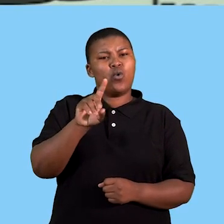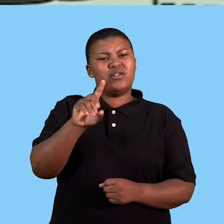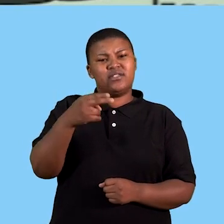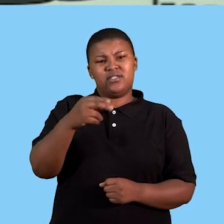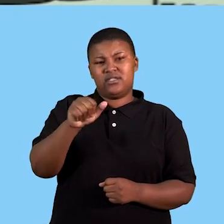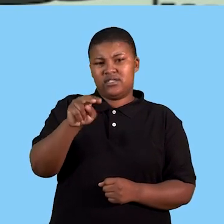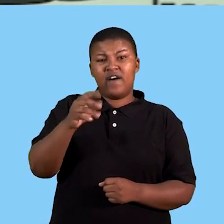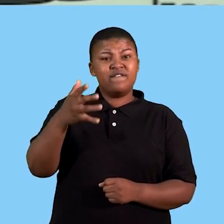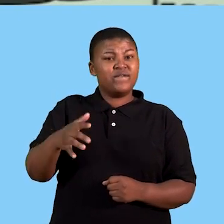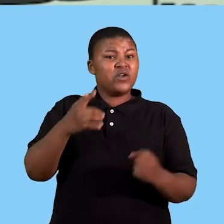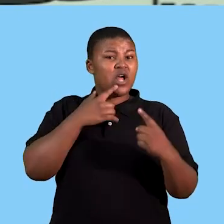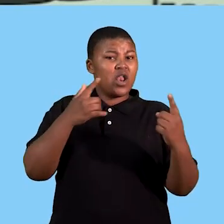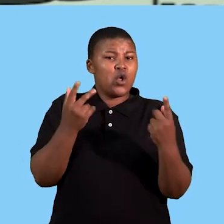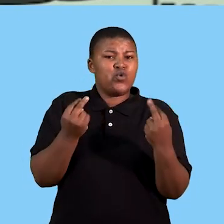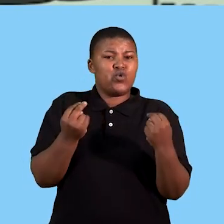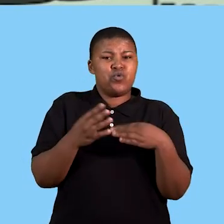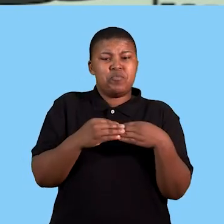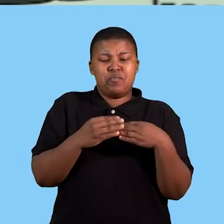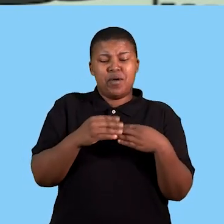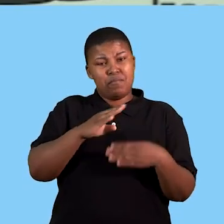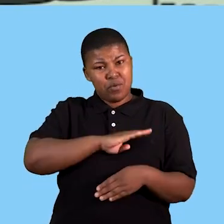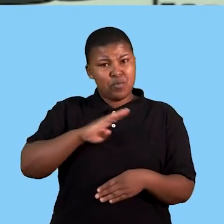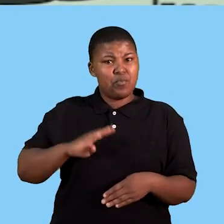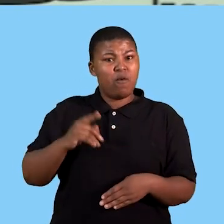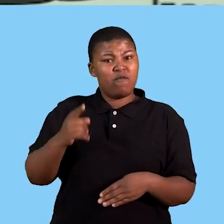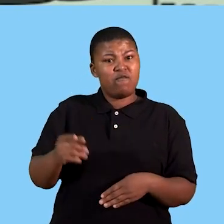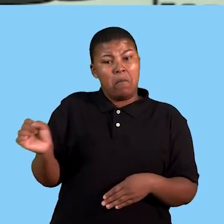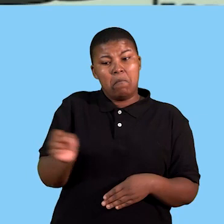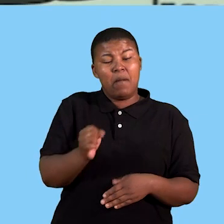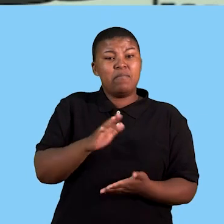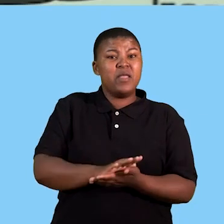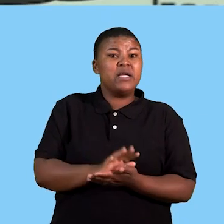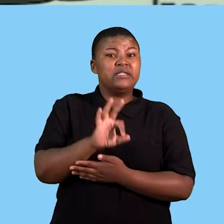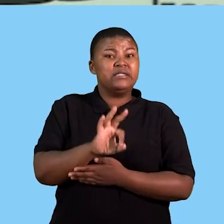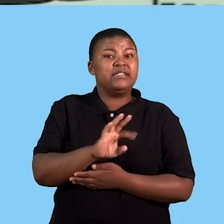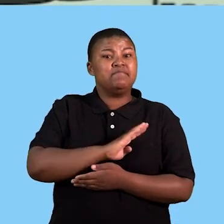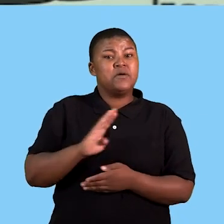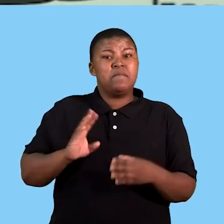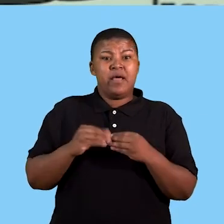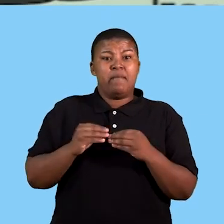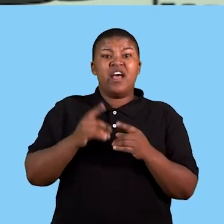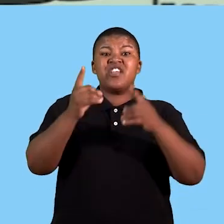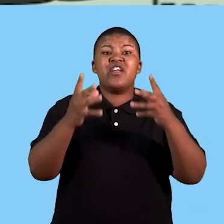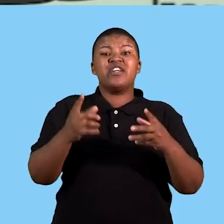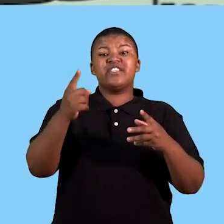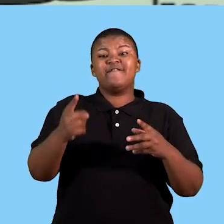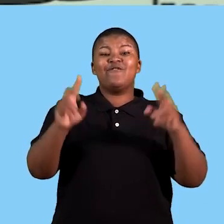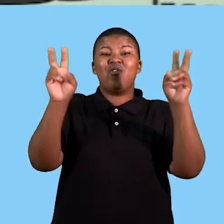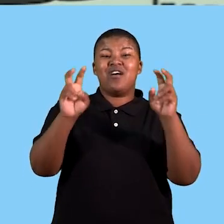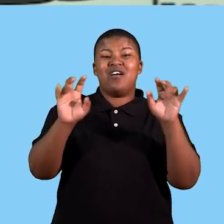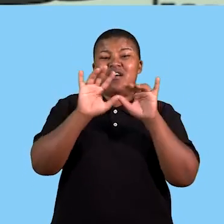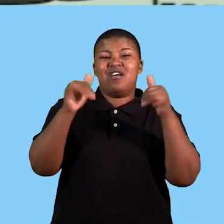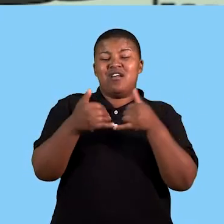of directors by appointing 13 new members to the board of directors of Eskom. So this changed